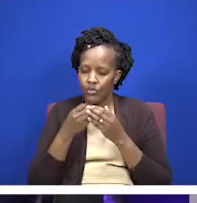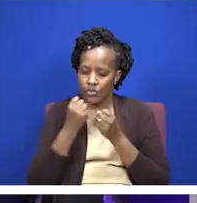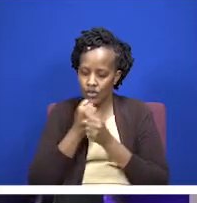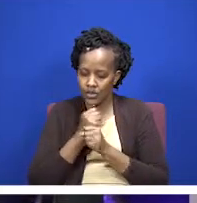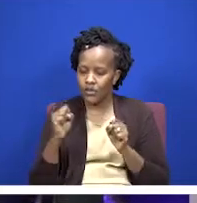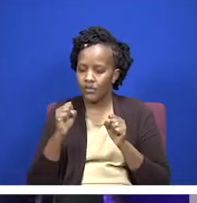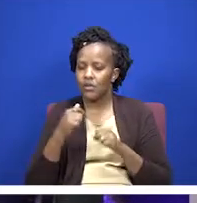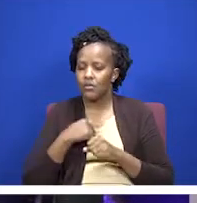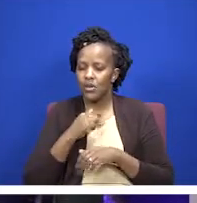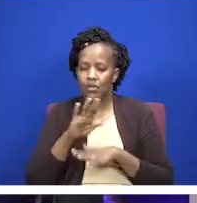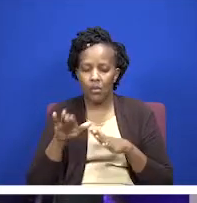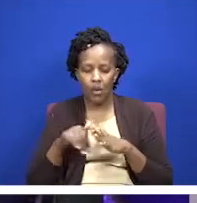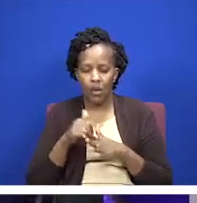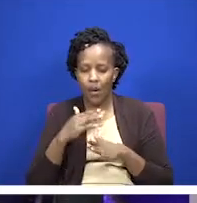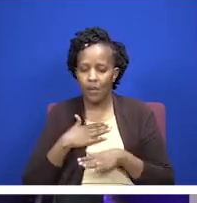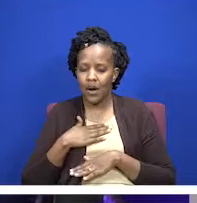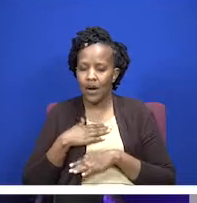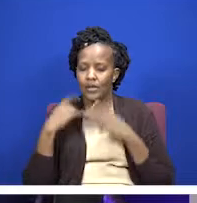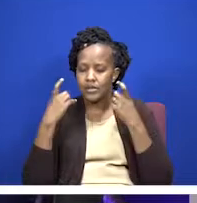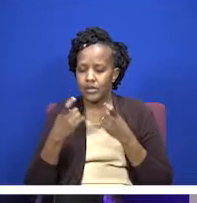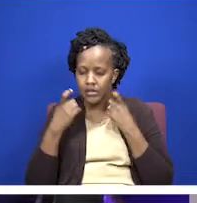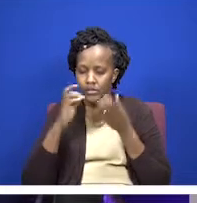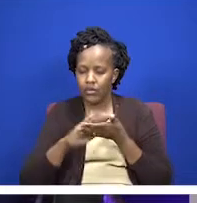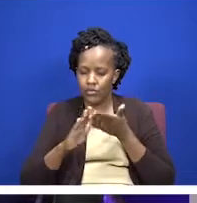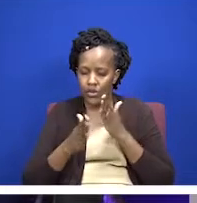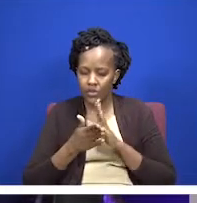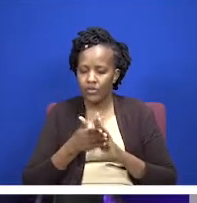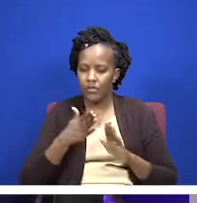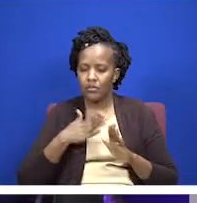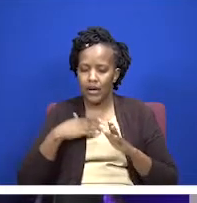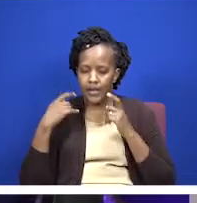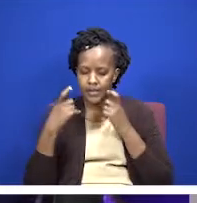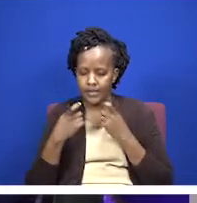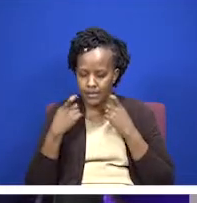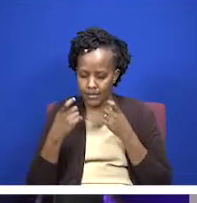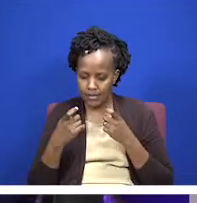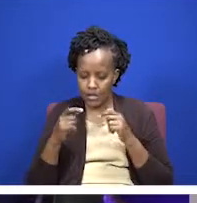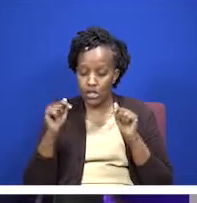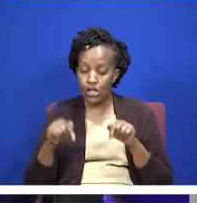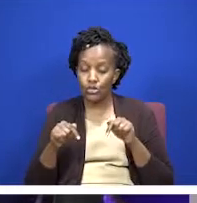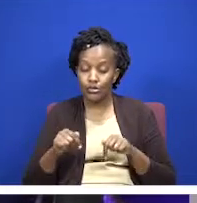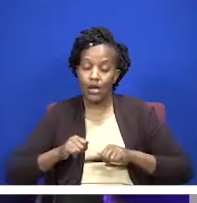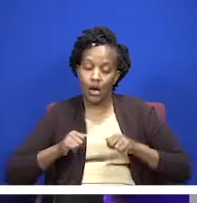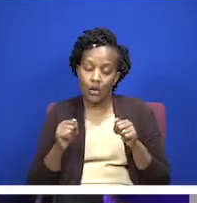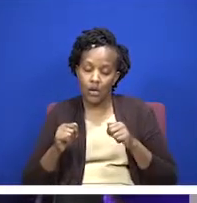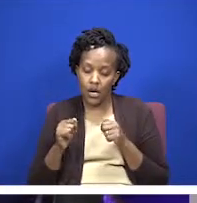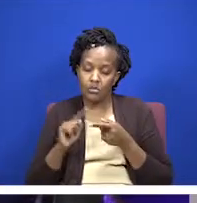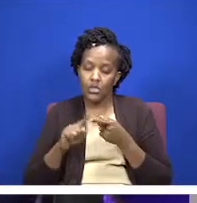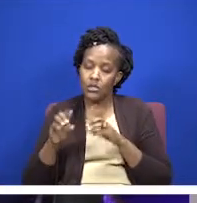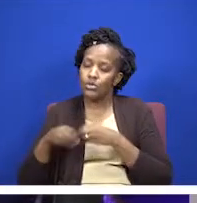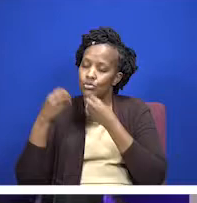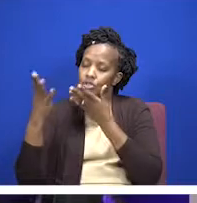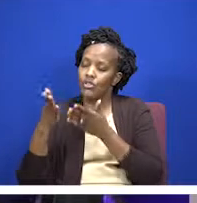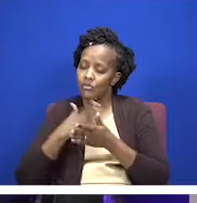all my sins and forgiving me all my wrongdoings. Today, I'm glad to give my life unto you. May